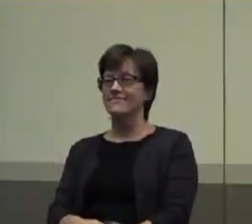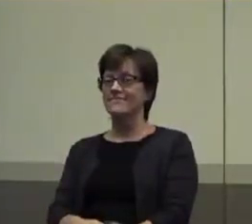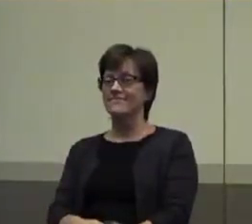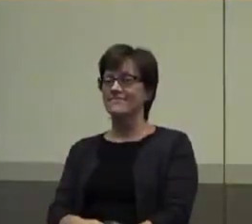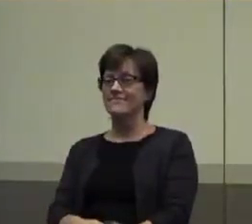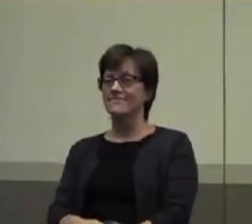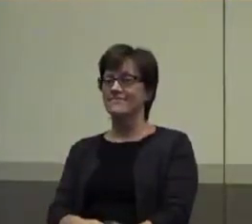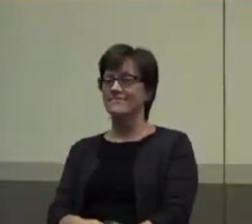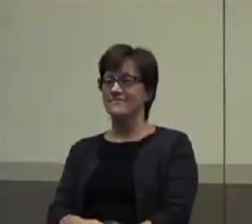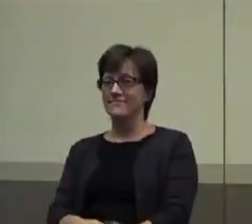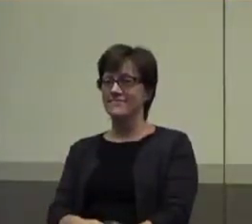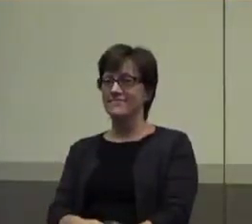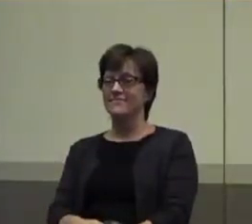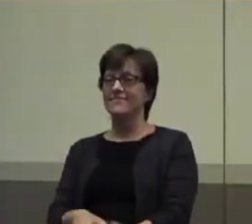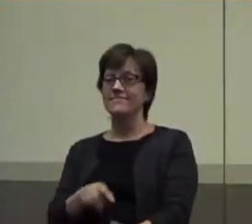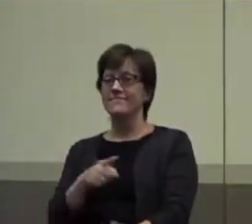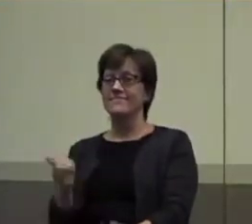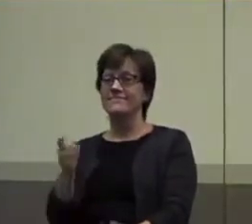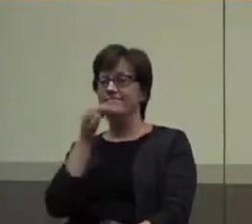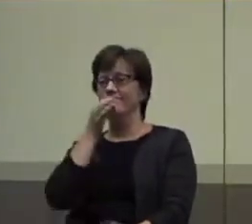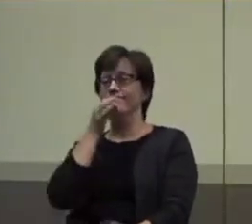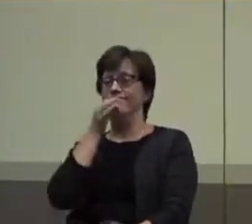All right, you guys are good at this stuff already. Jordan.